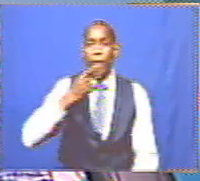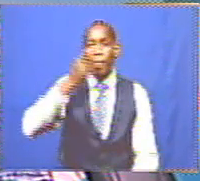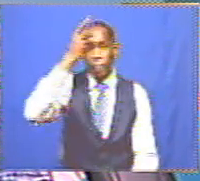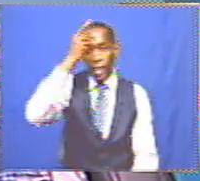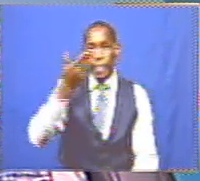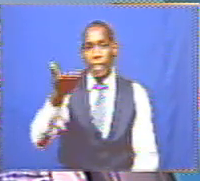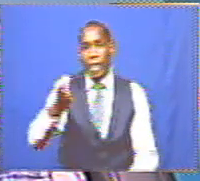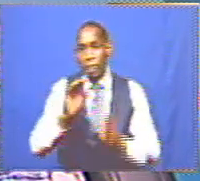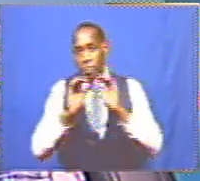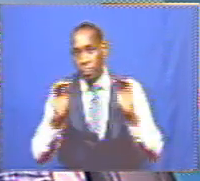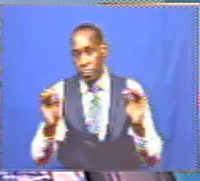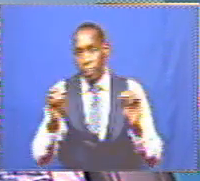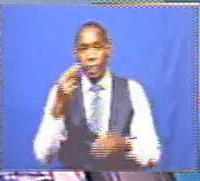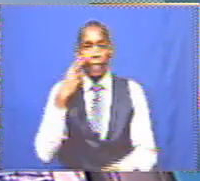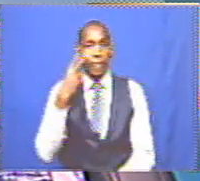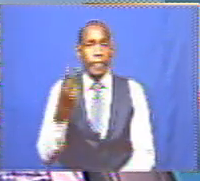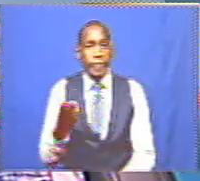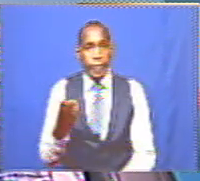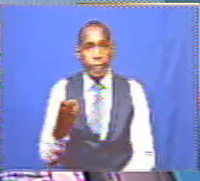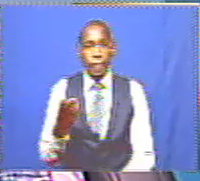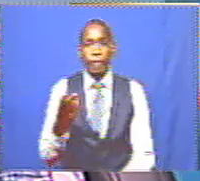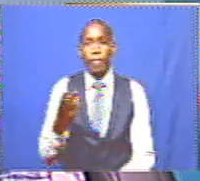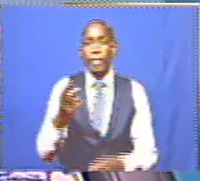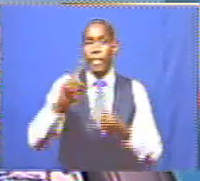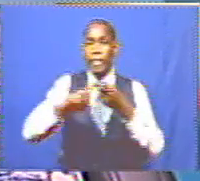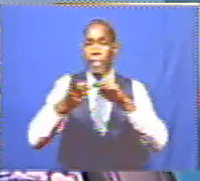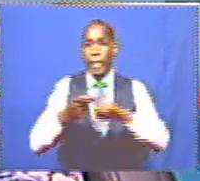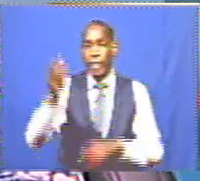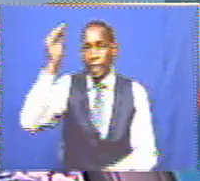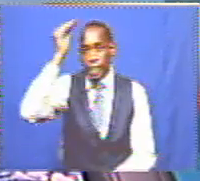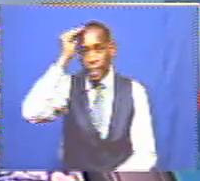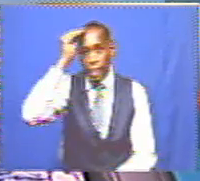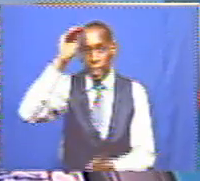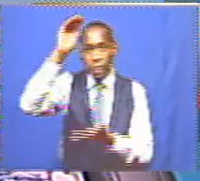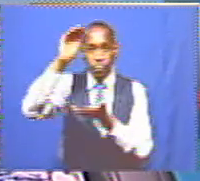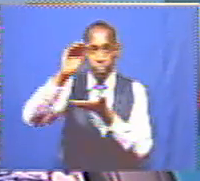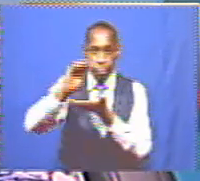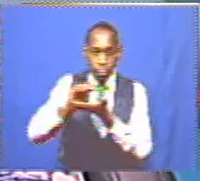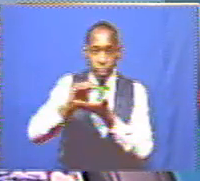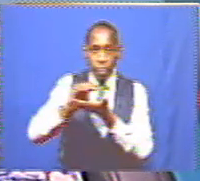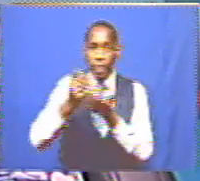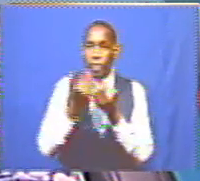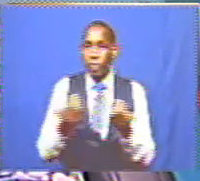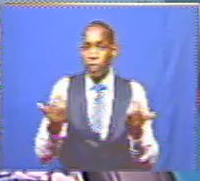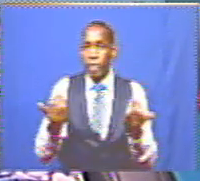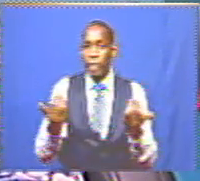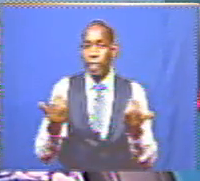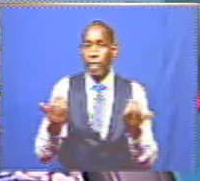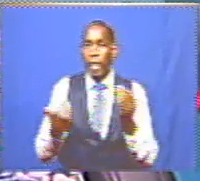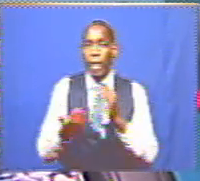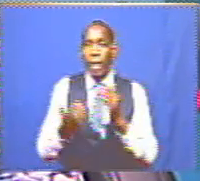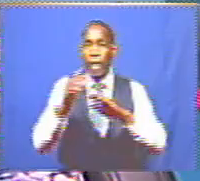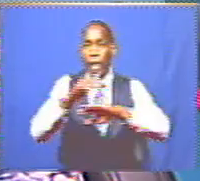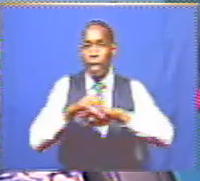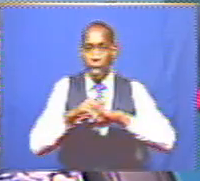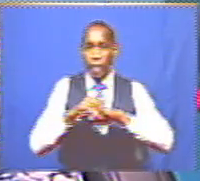available, we find that a lot of the standards in education have been degraded. Children are not getting the right